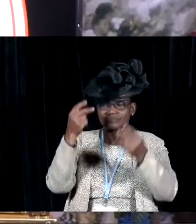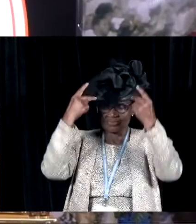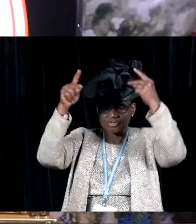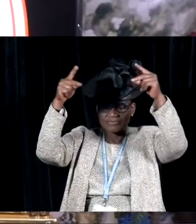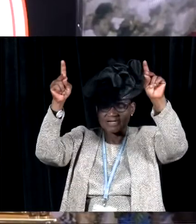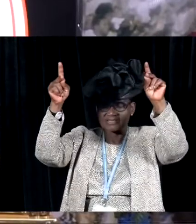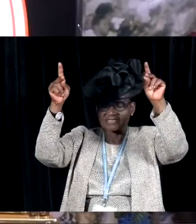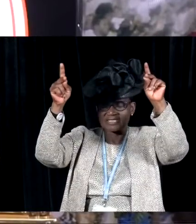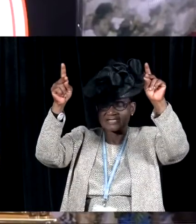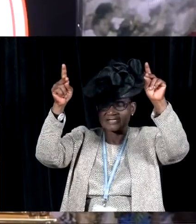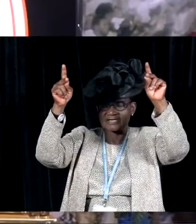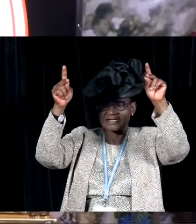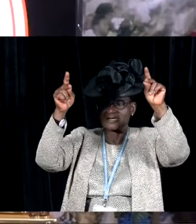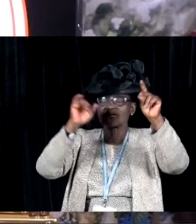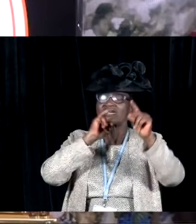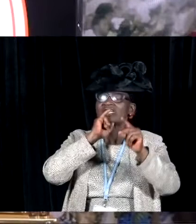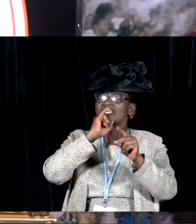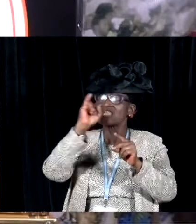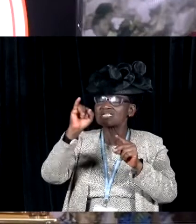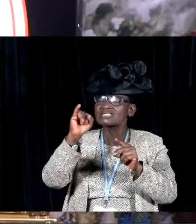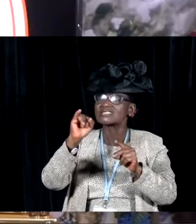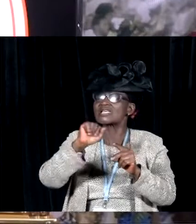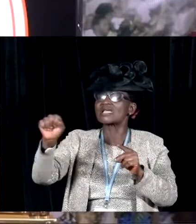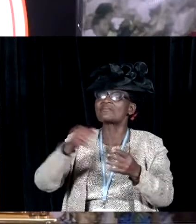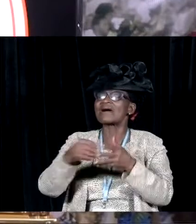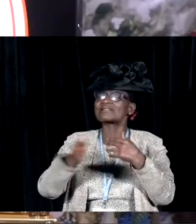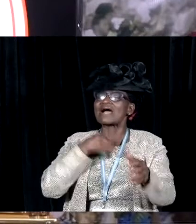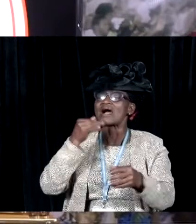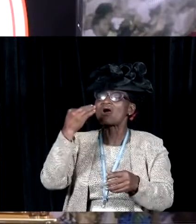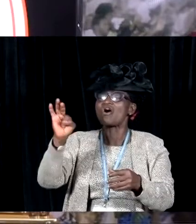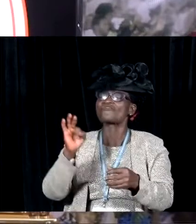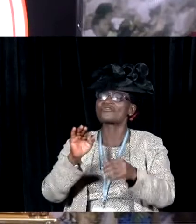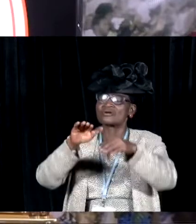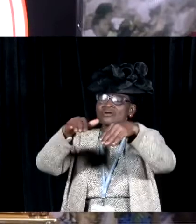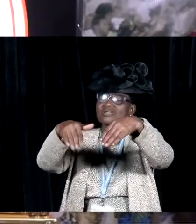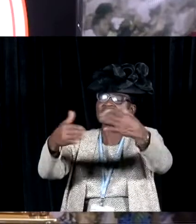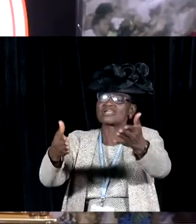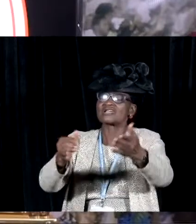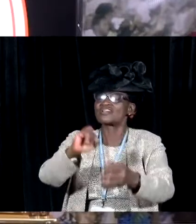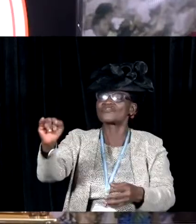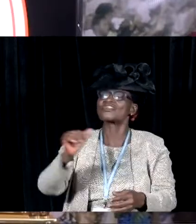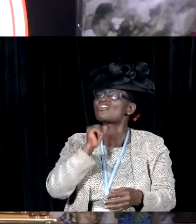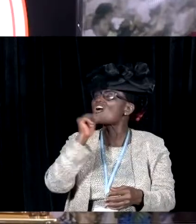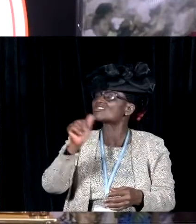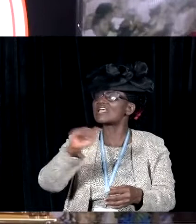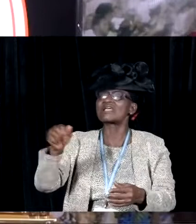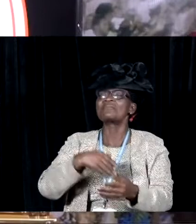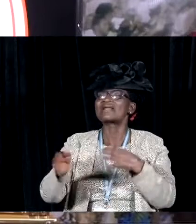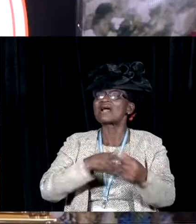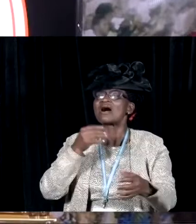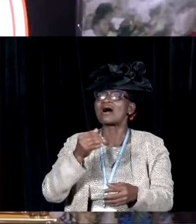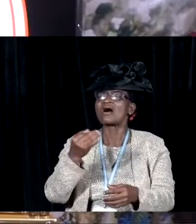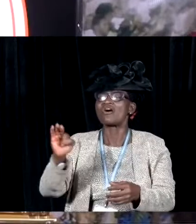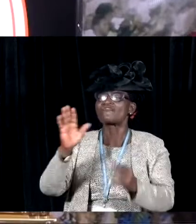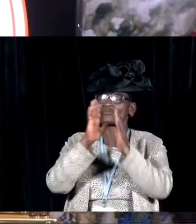Prosperity is a function of giving, not a function of prayer. Luke chapter